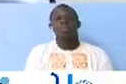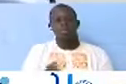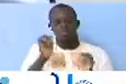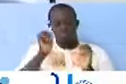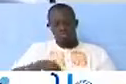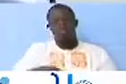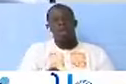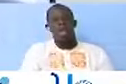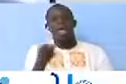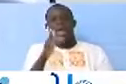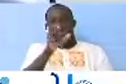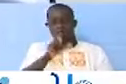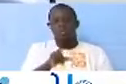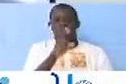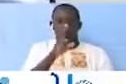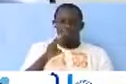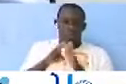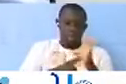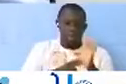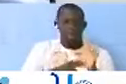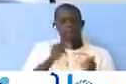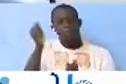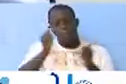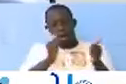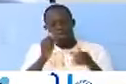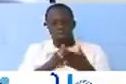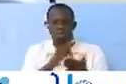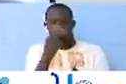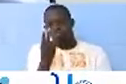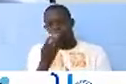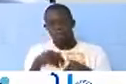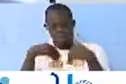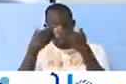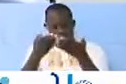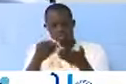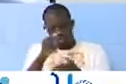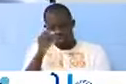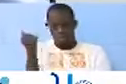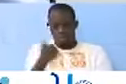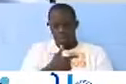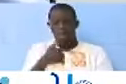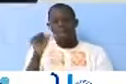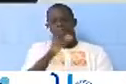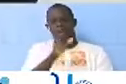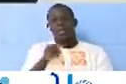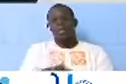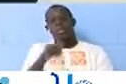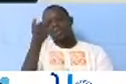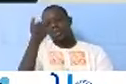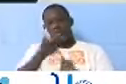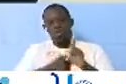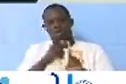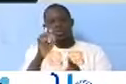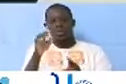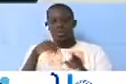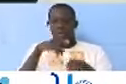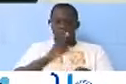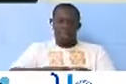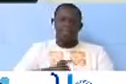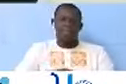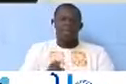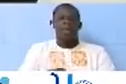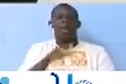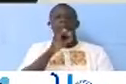that if anyone needed a bag or two, I can give it to you and you pay me back in 6 months' time. Mr. Sanneh, why were you bringing your private business into